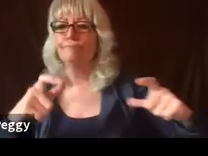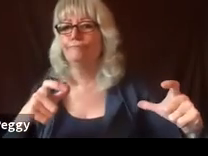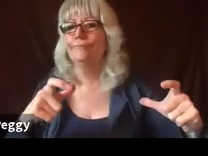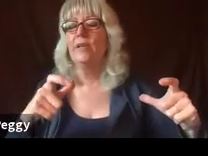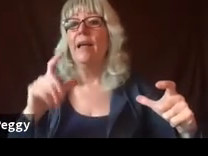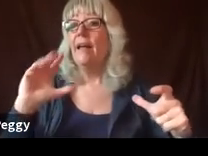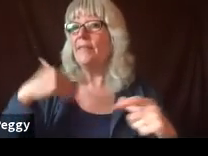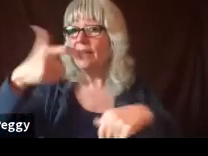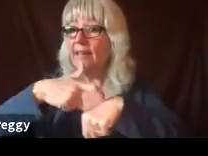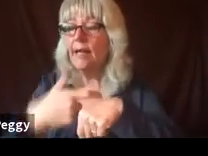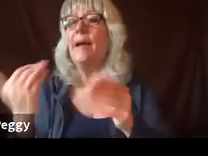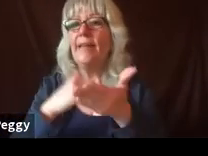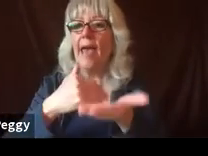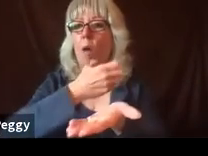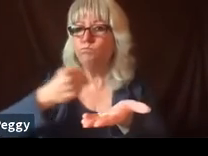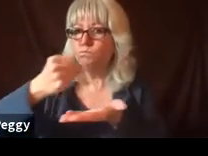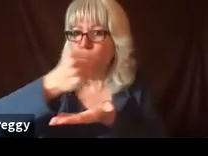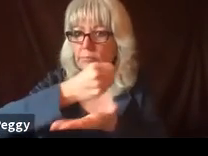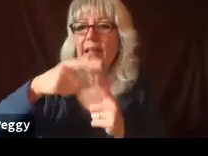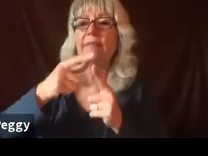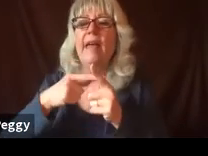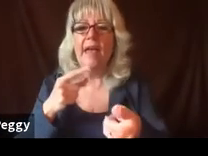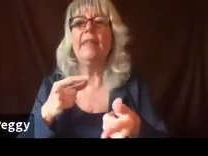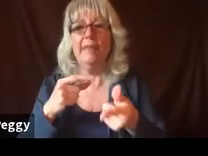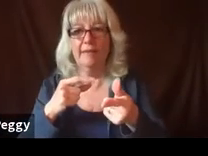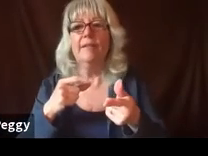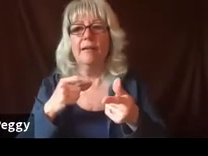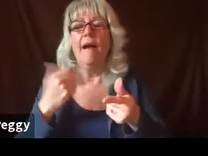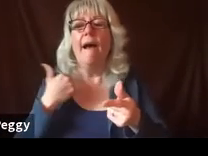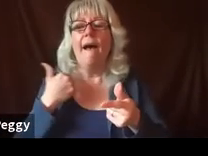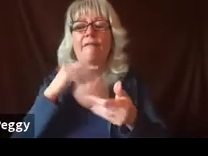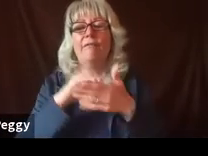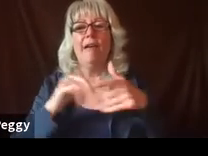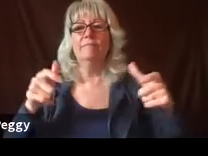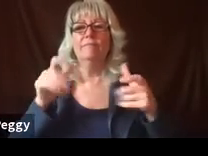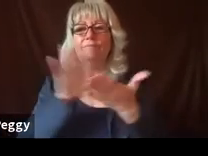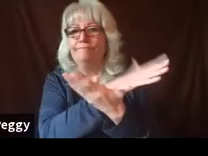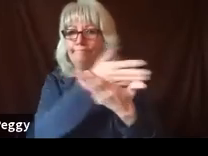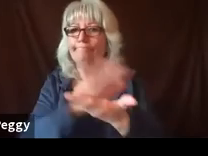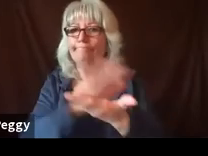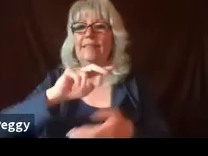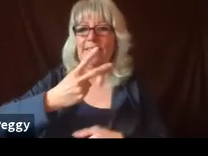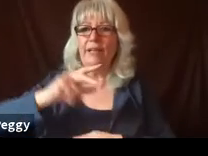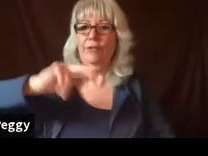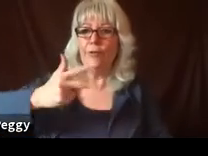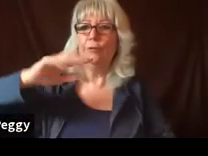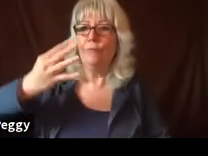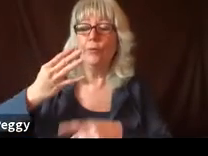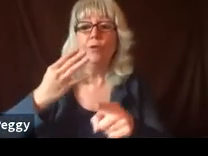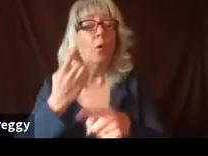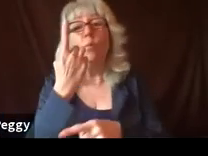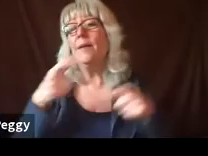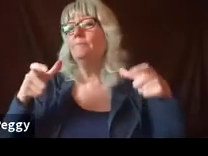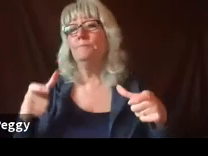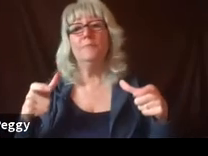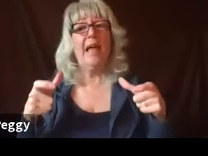like sediment, and the plate will get heavier and heavier. So you only need to use one plate for the whole year, and it